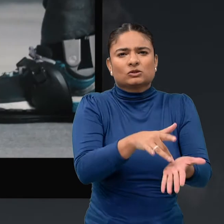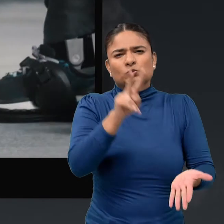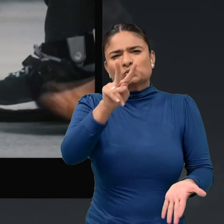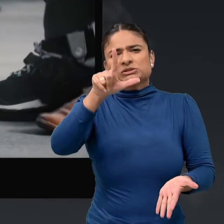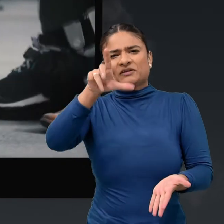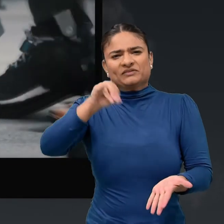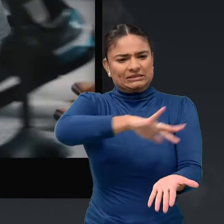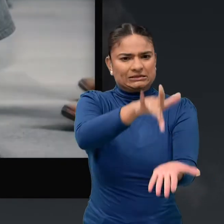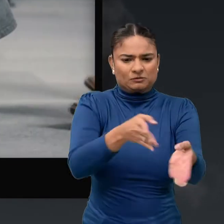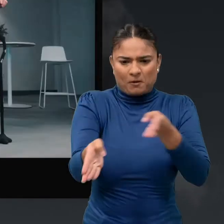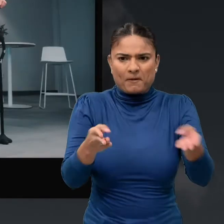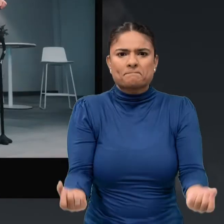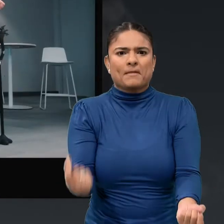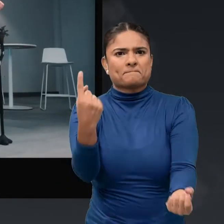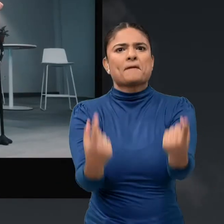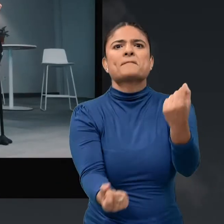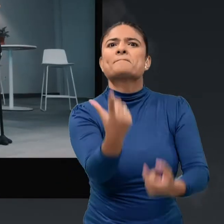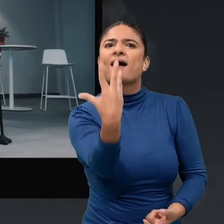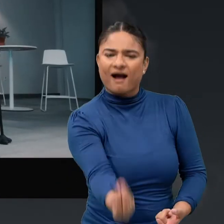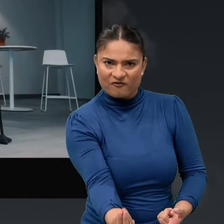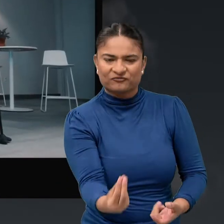functional gains and attract more patients.